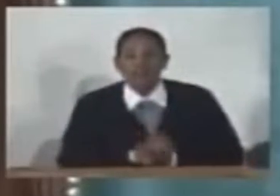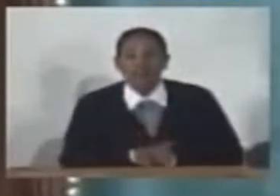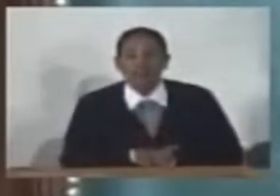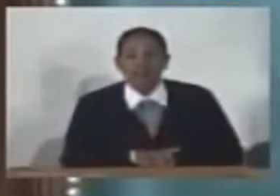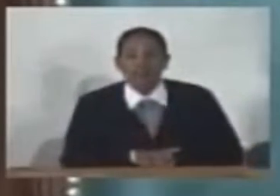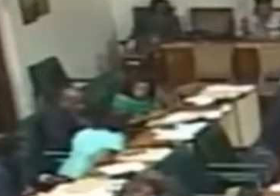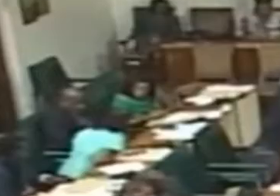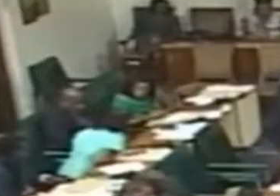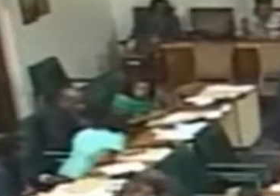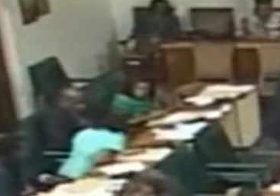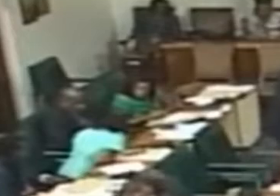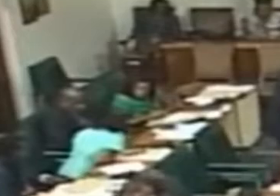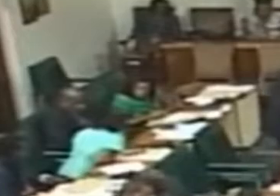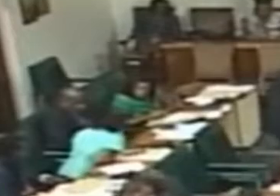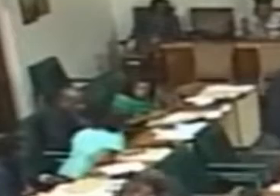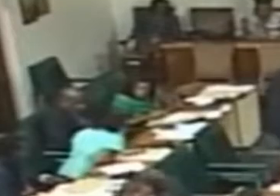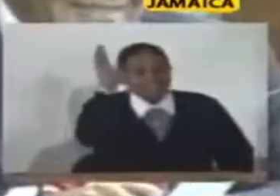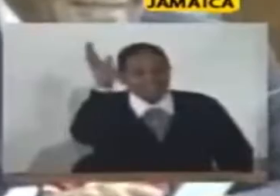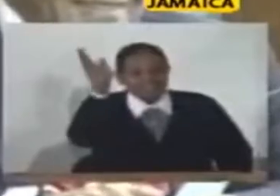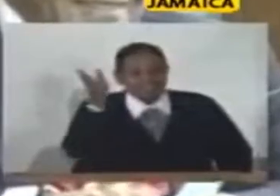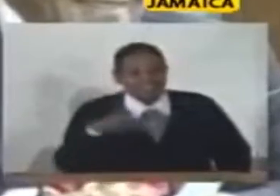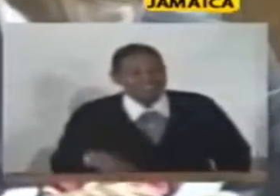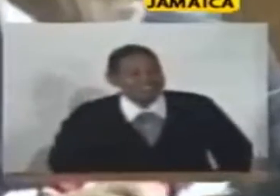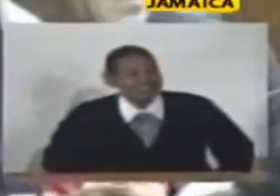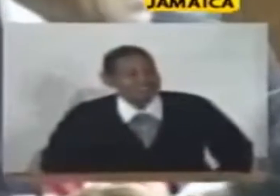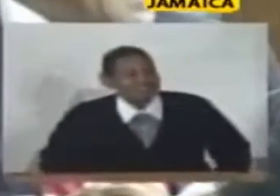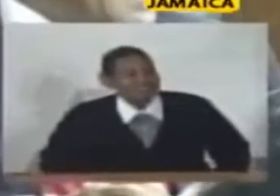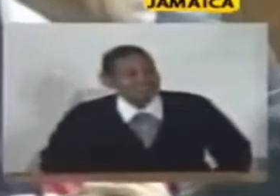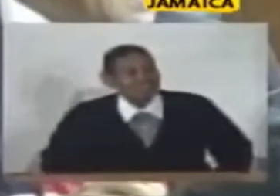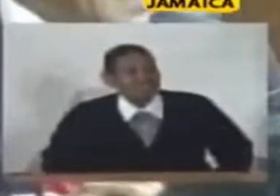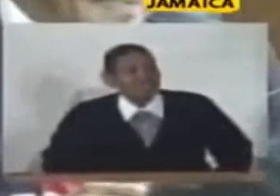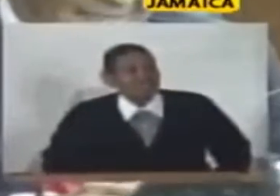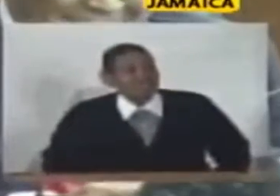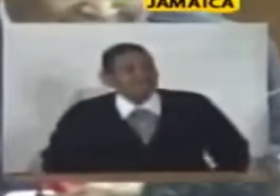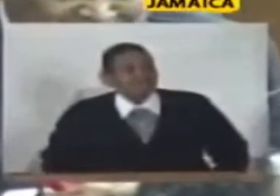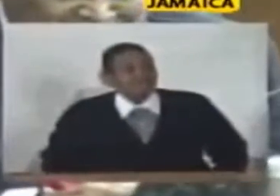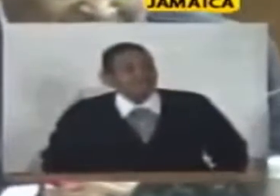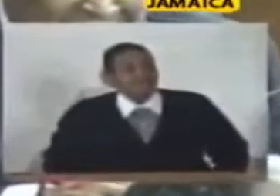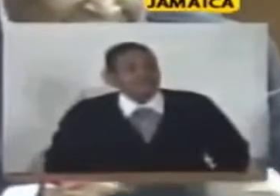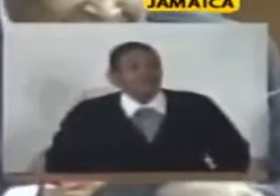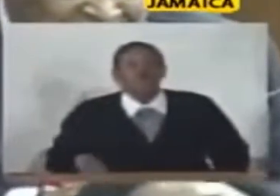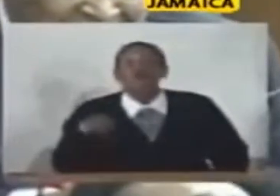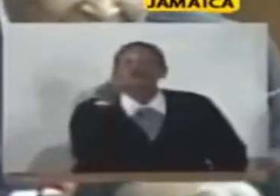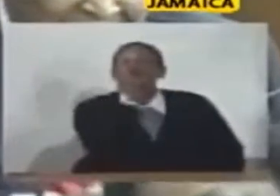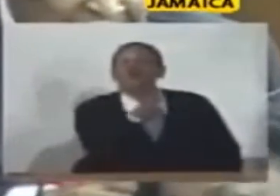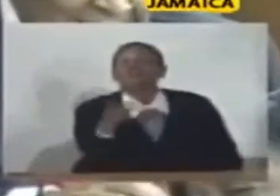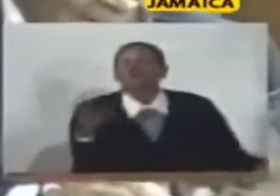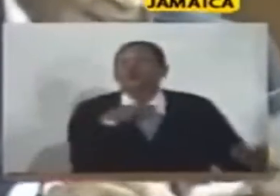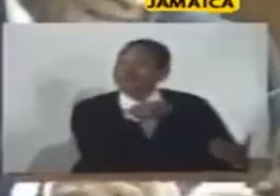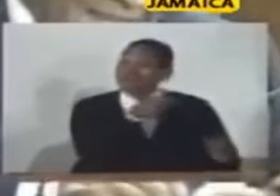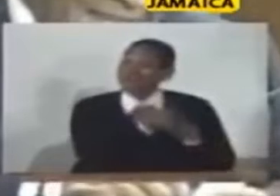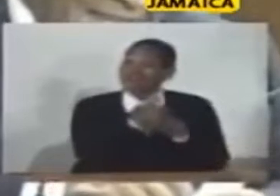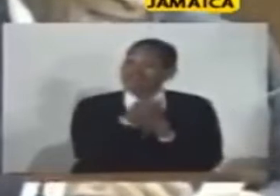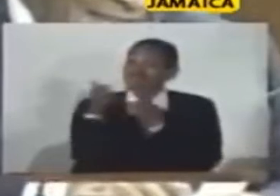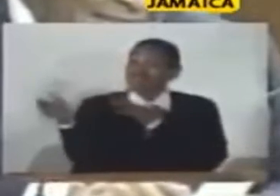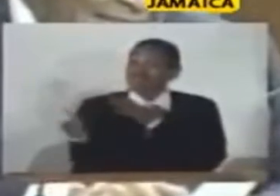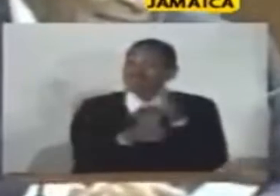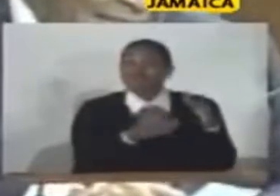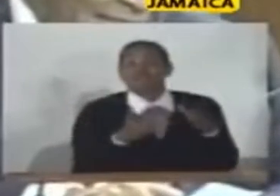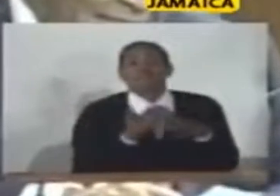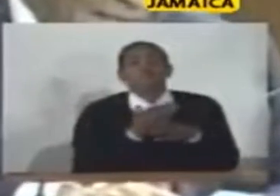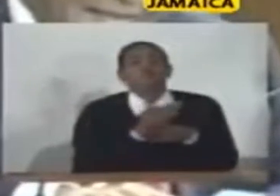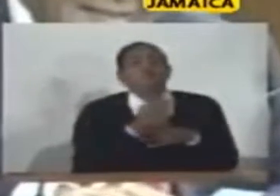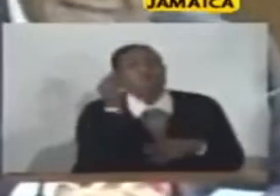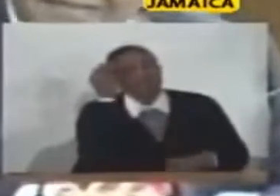the Constitution. Dr. Phillips insisted the Parliament could debate the report without compromising the court case, as many of